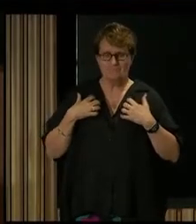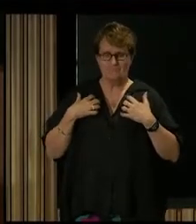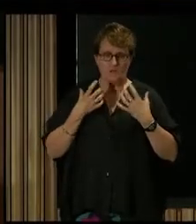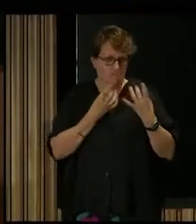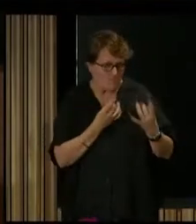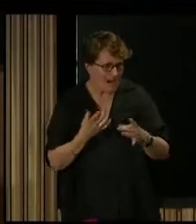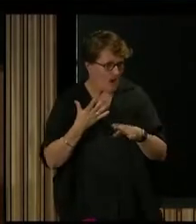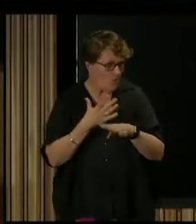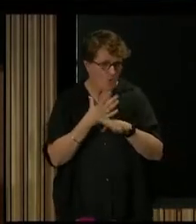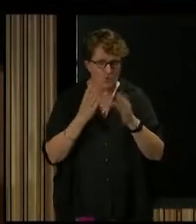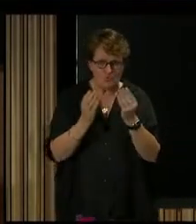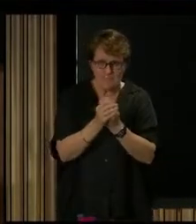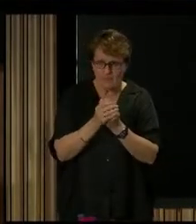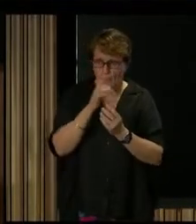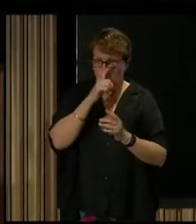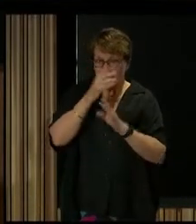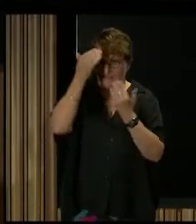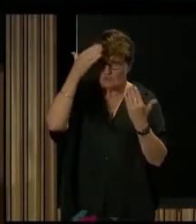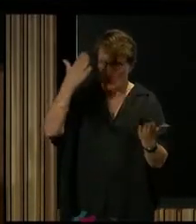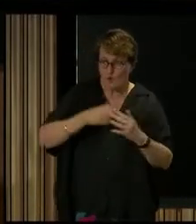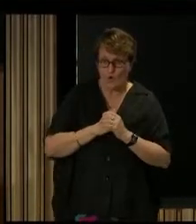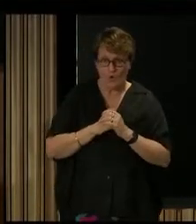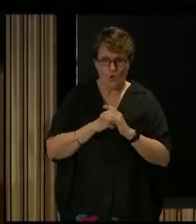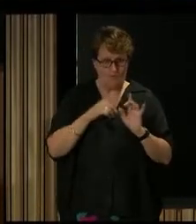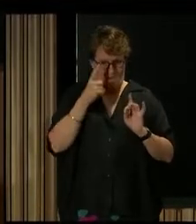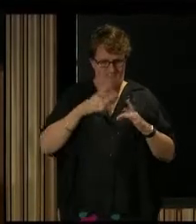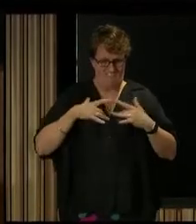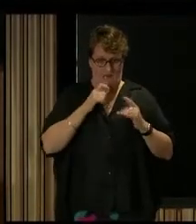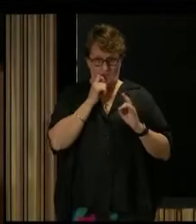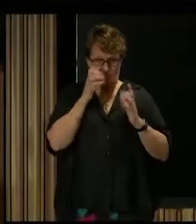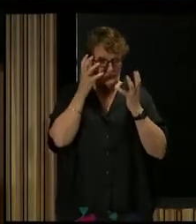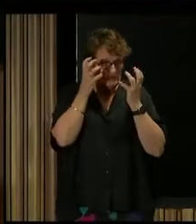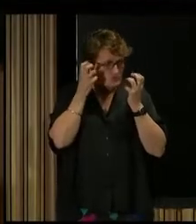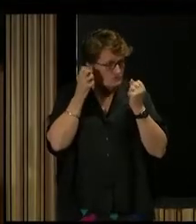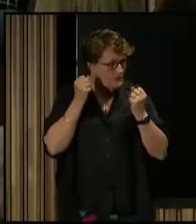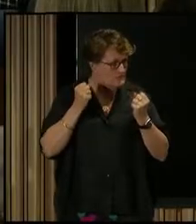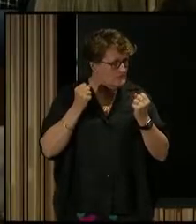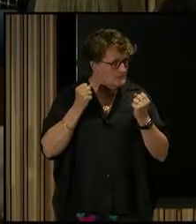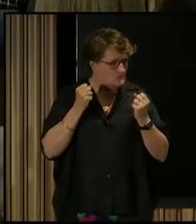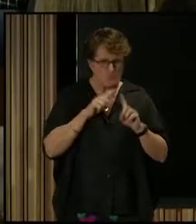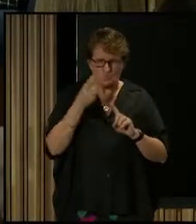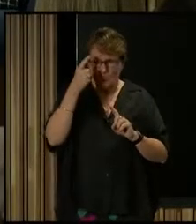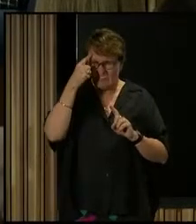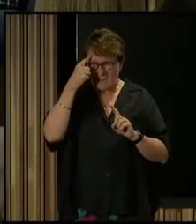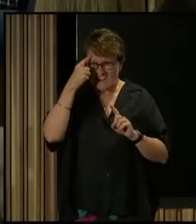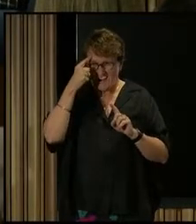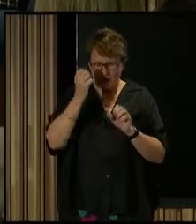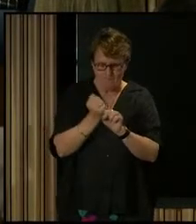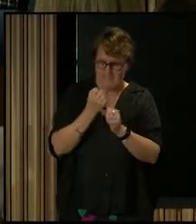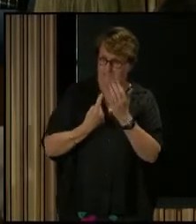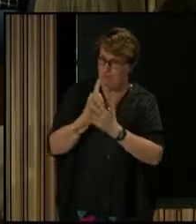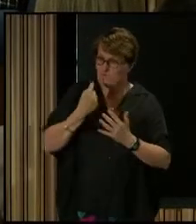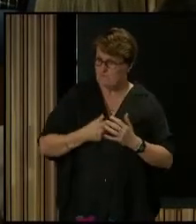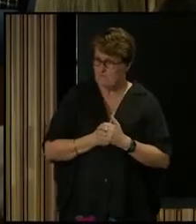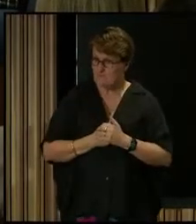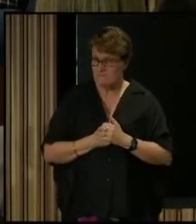with people they don't know in an environment where they're probably quite stressed? What do you think it is that makes that happen? Look,